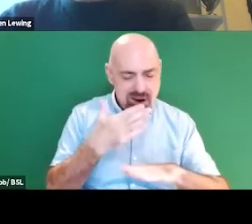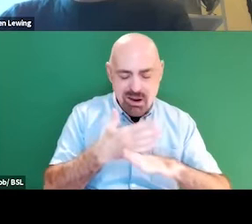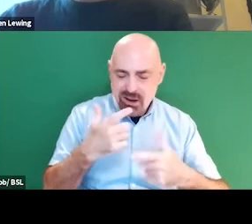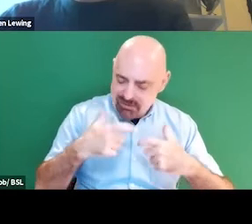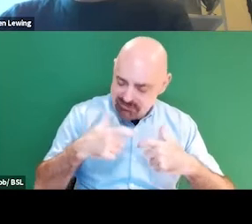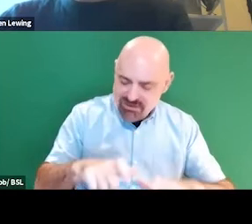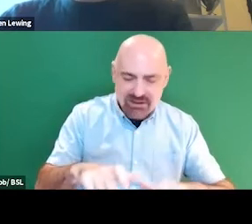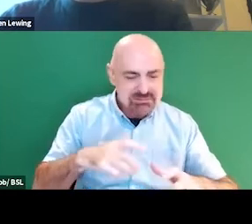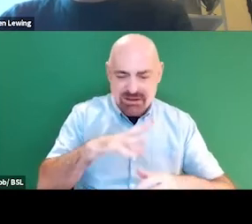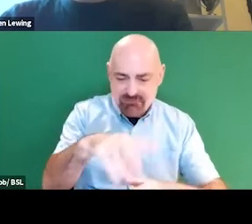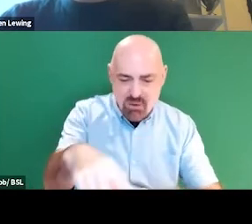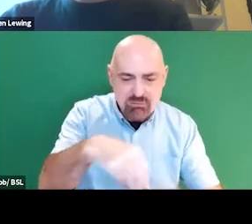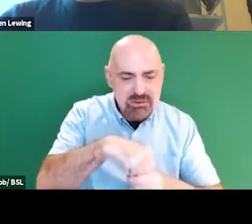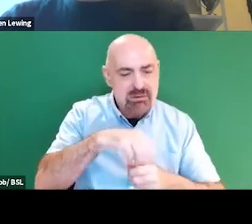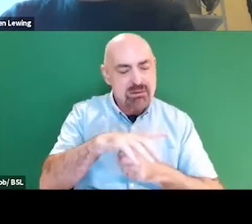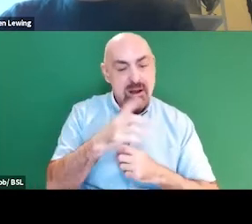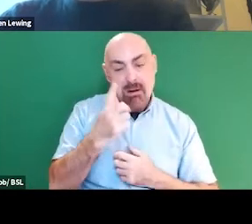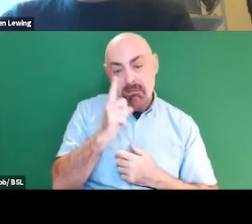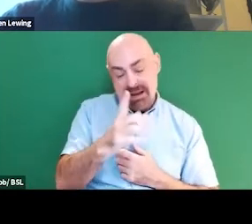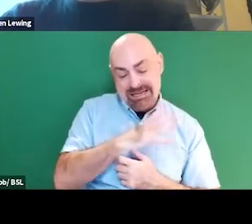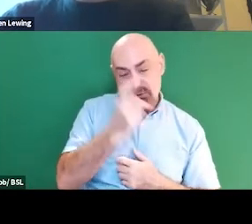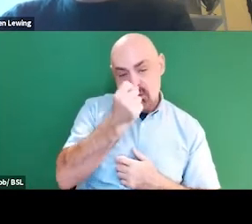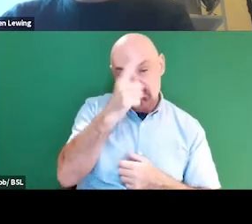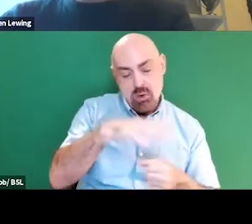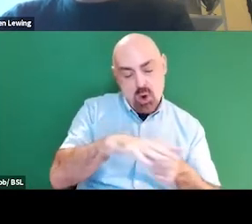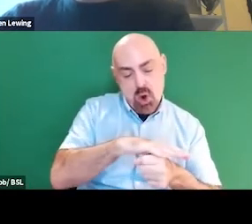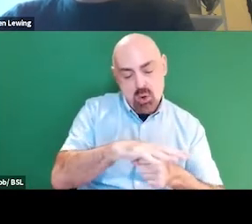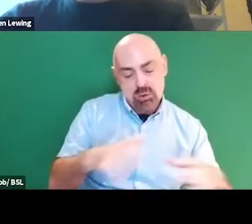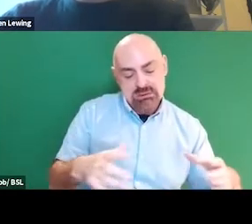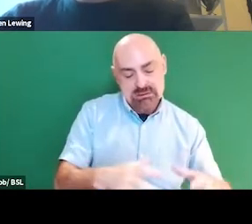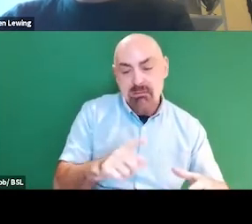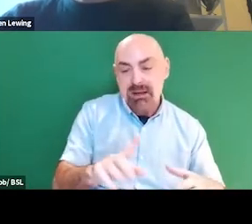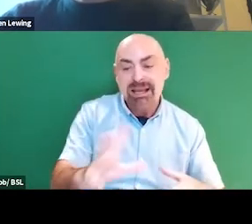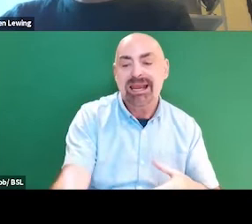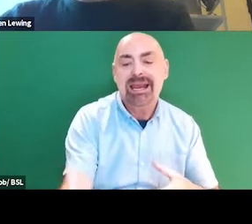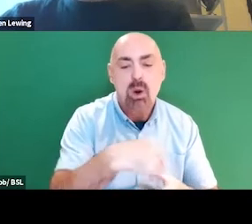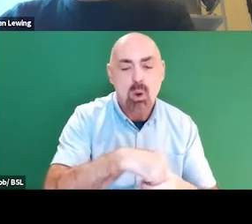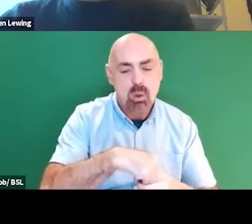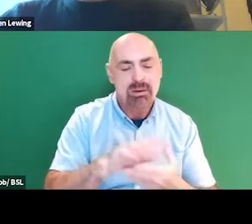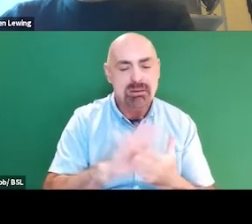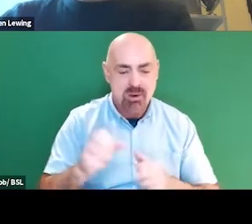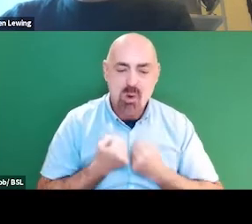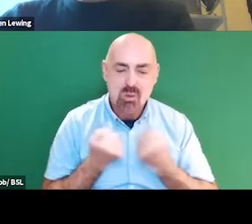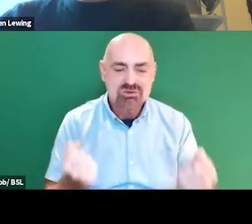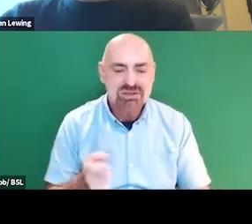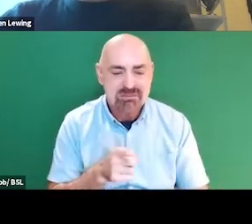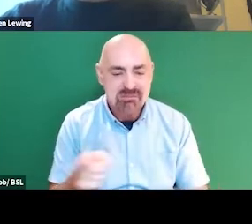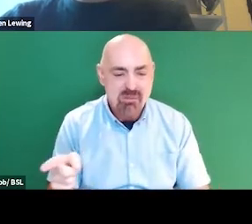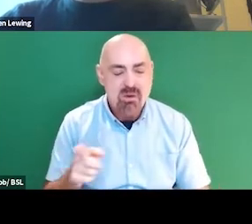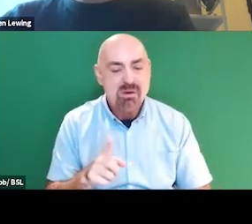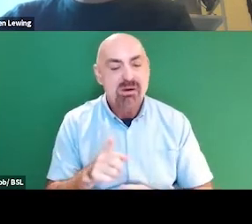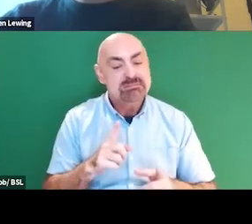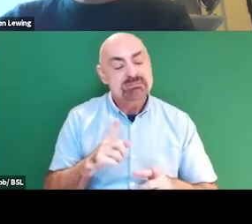diverse insights into the local system and building wider ownership. And finally, it means